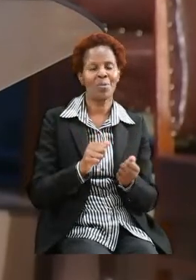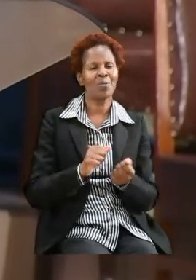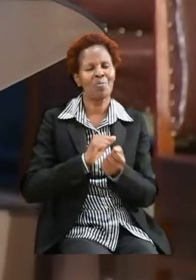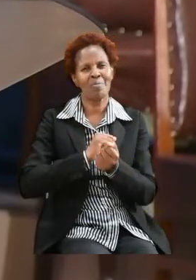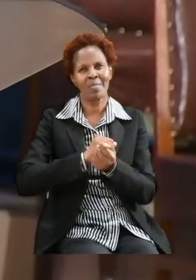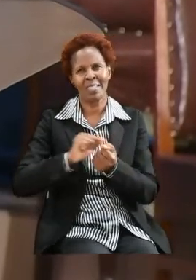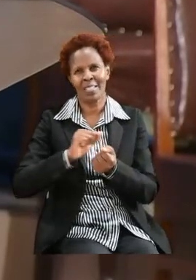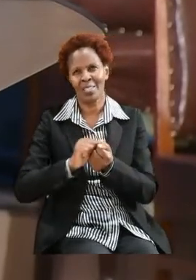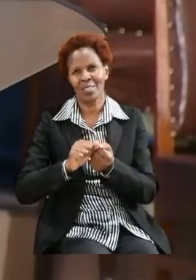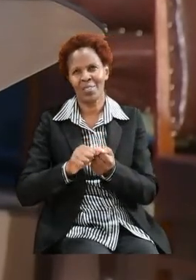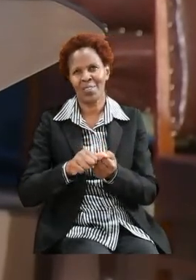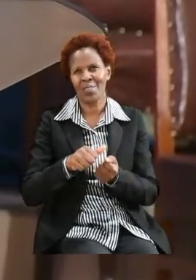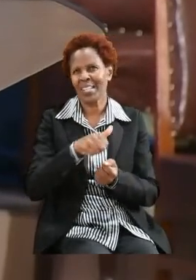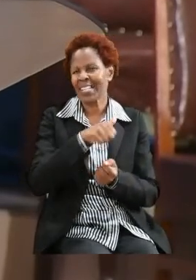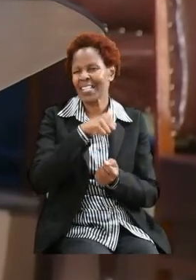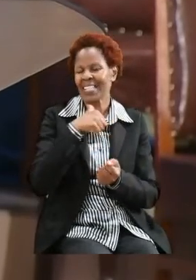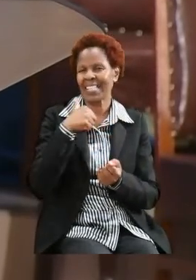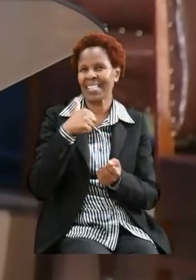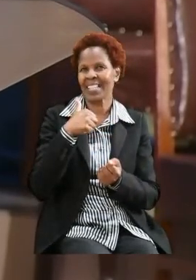that